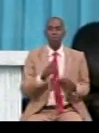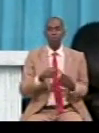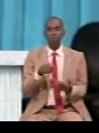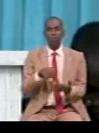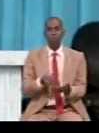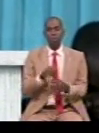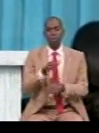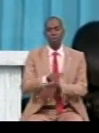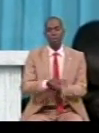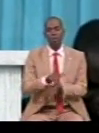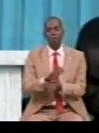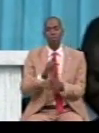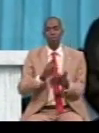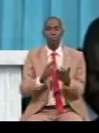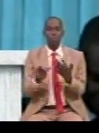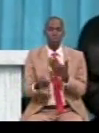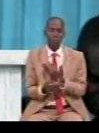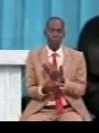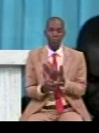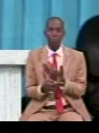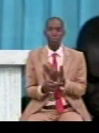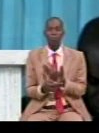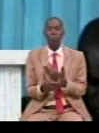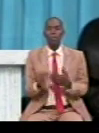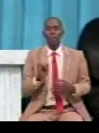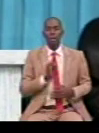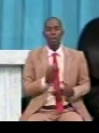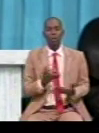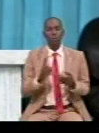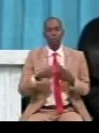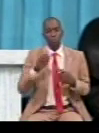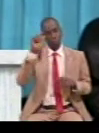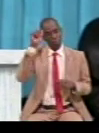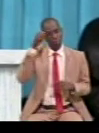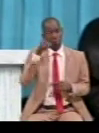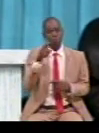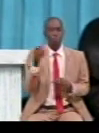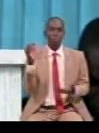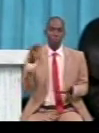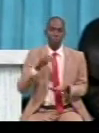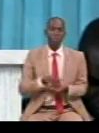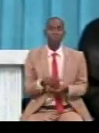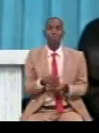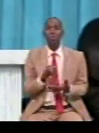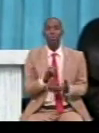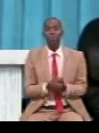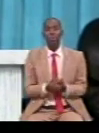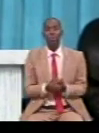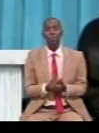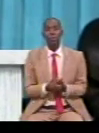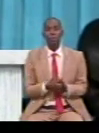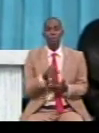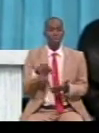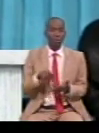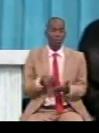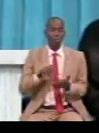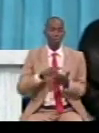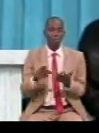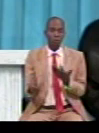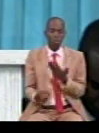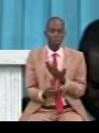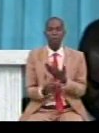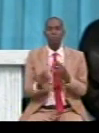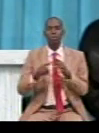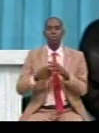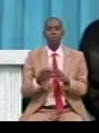evening's crusade. I want to remind you once again that this crusade started on